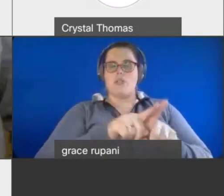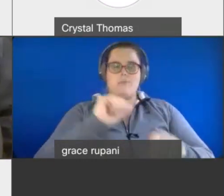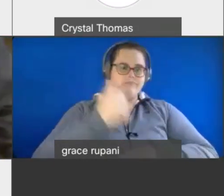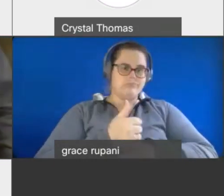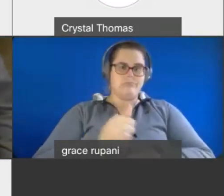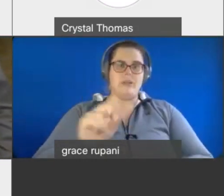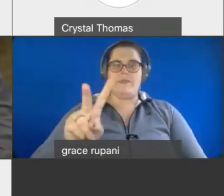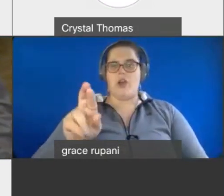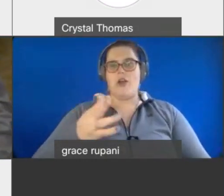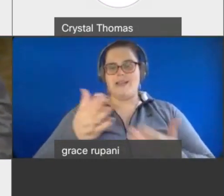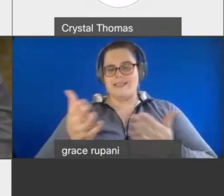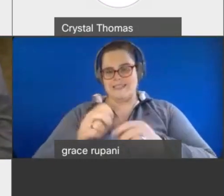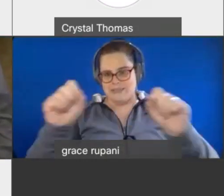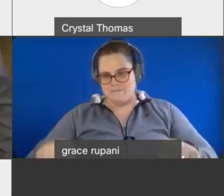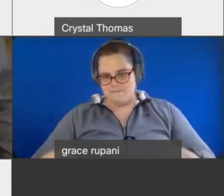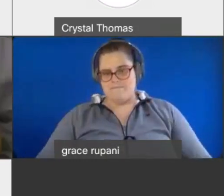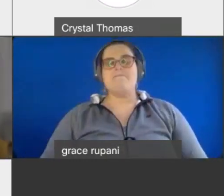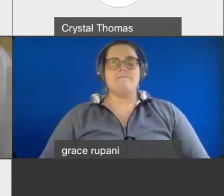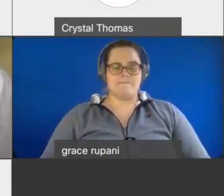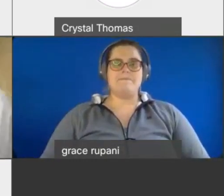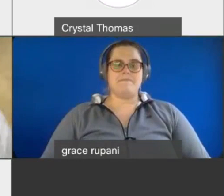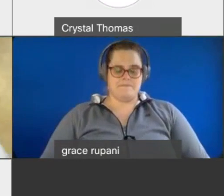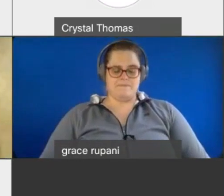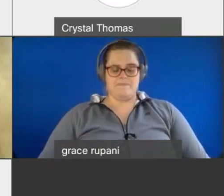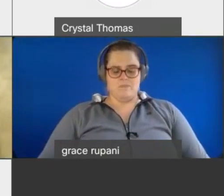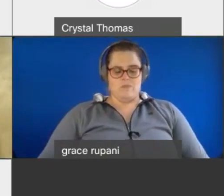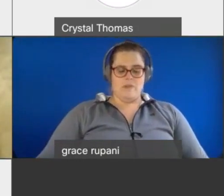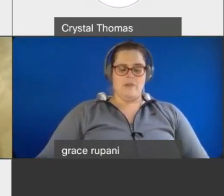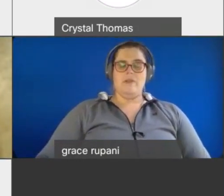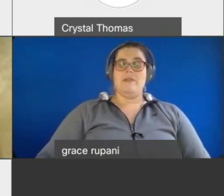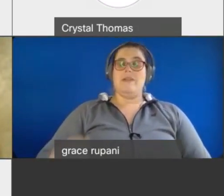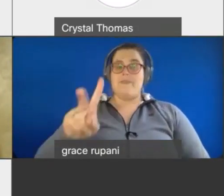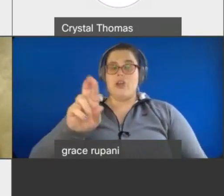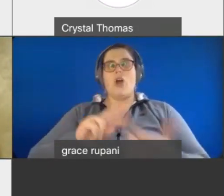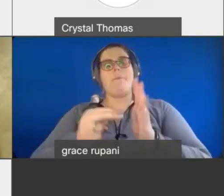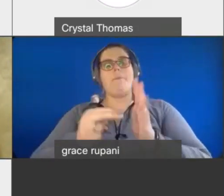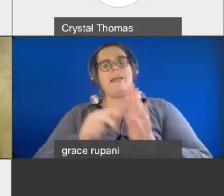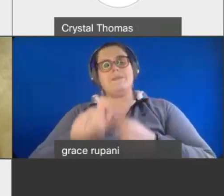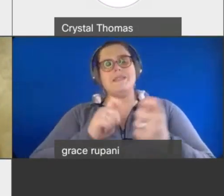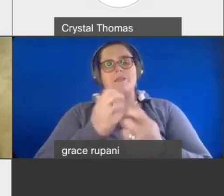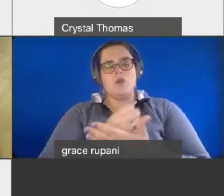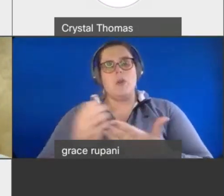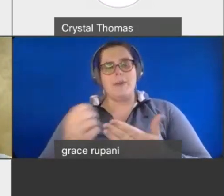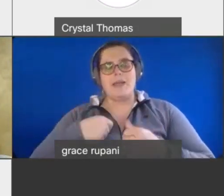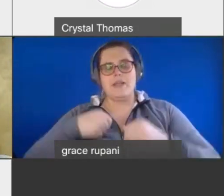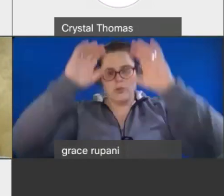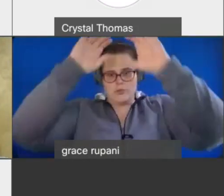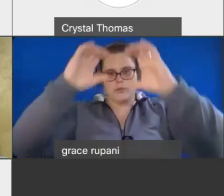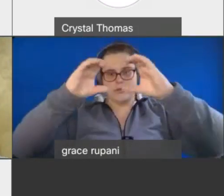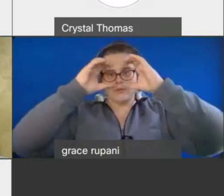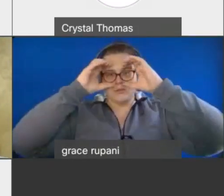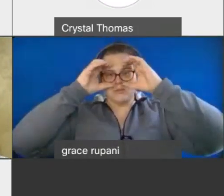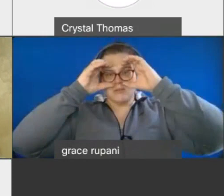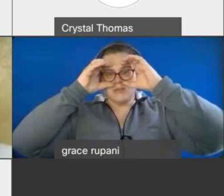know virtual reality, it's able to wear a type of device over your eyes where you're able to immerse yourselves in different and